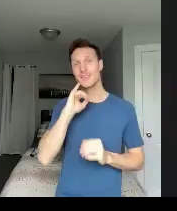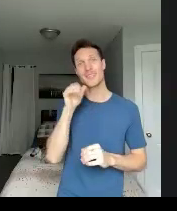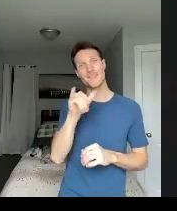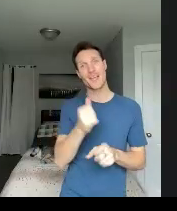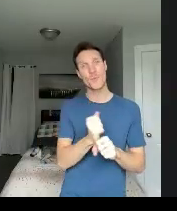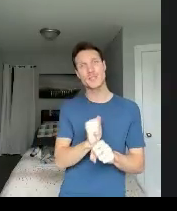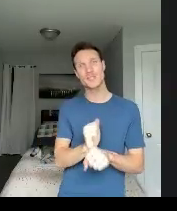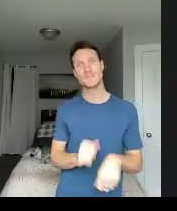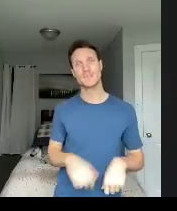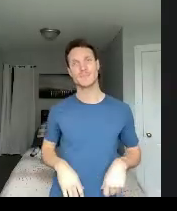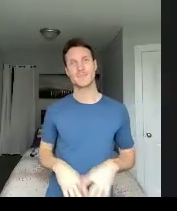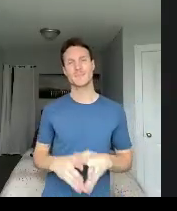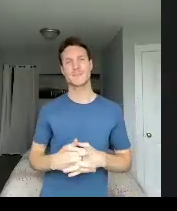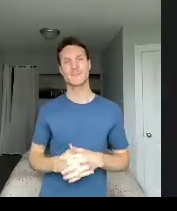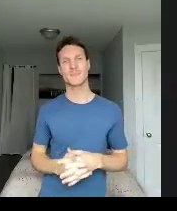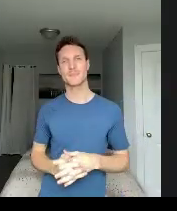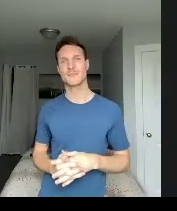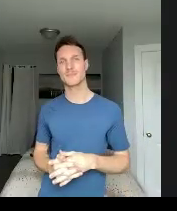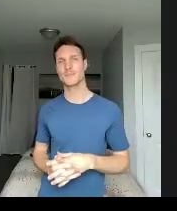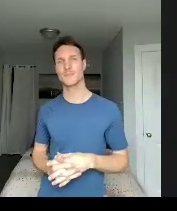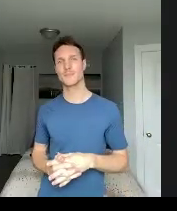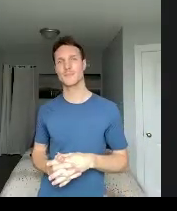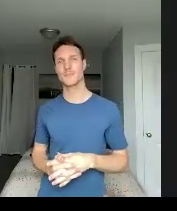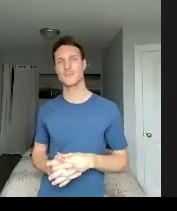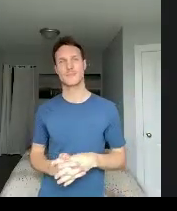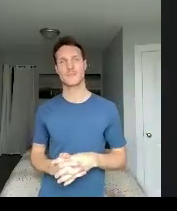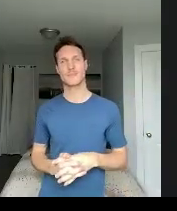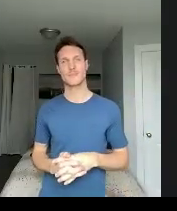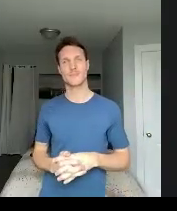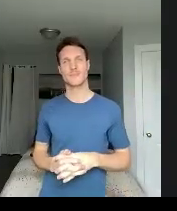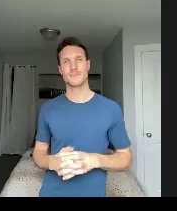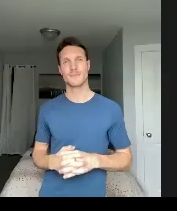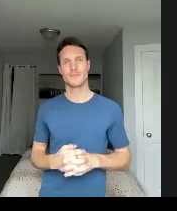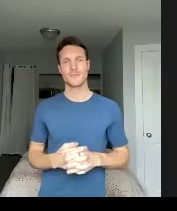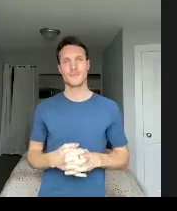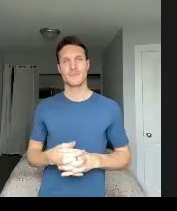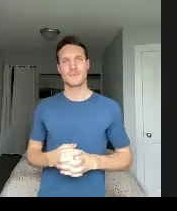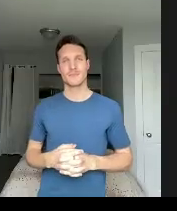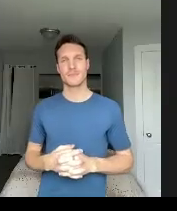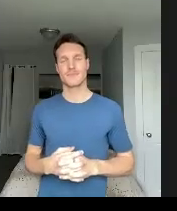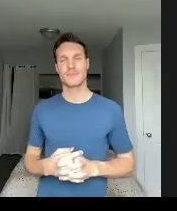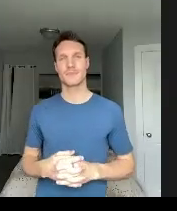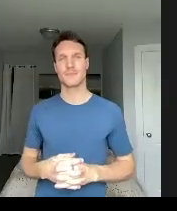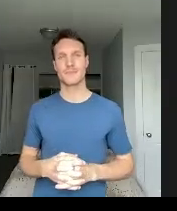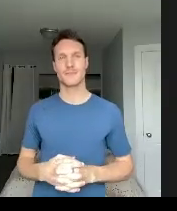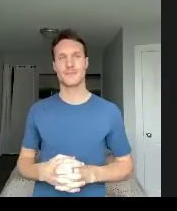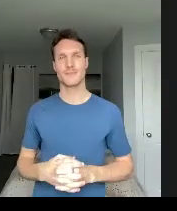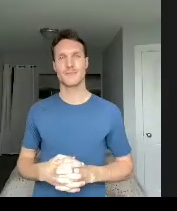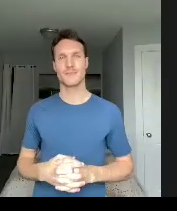They haven't responded, but I'm going to guess for them that they would appreciate having that sent out through the listserv. I bet they would like that.